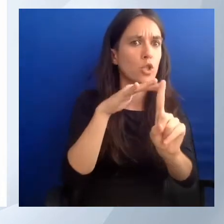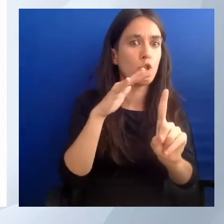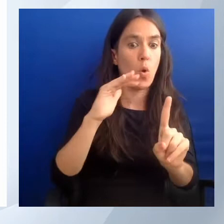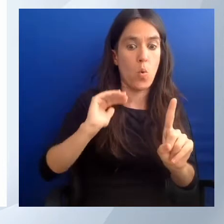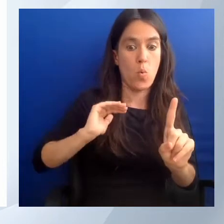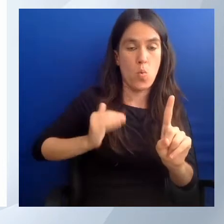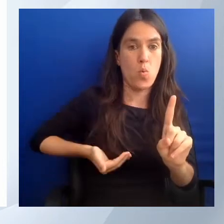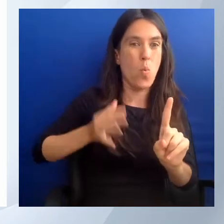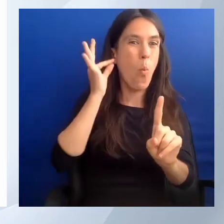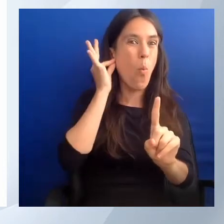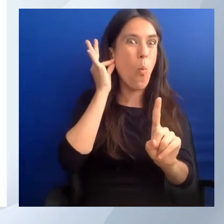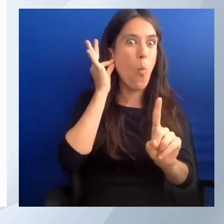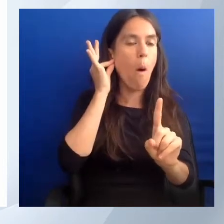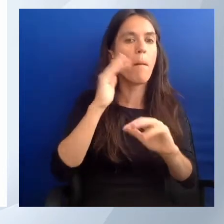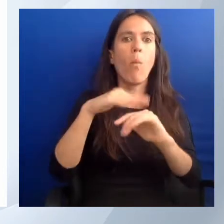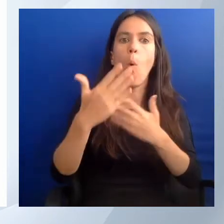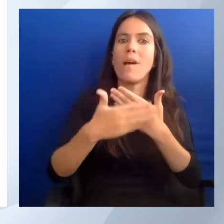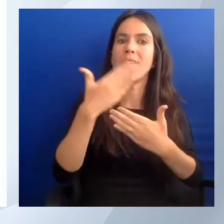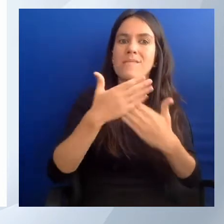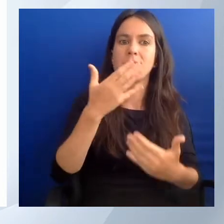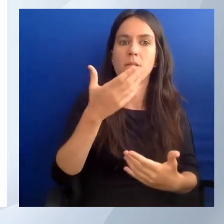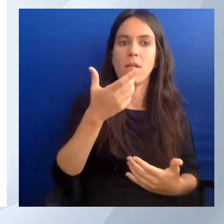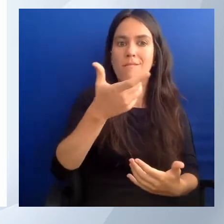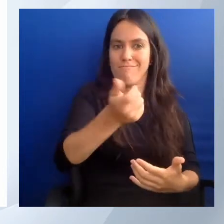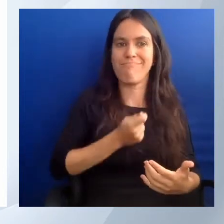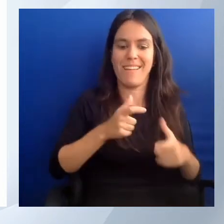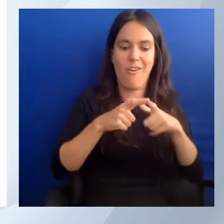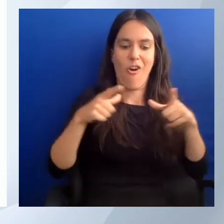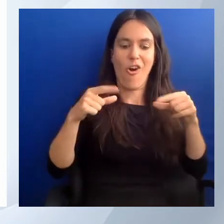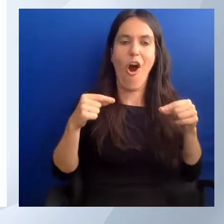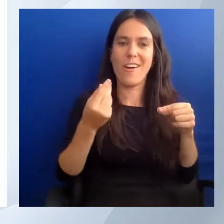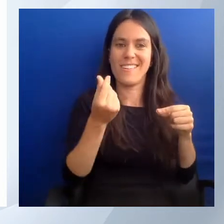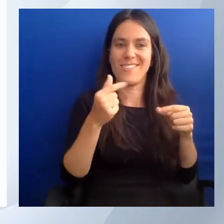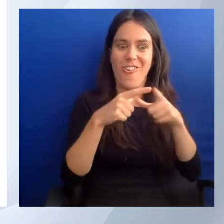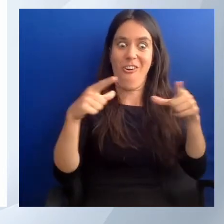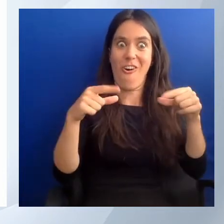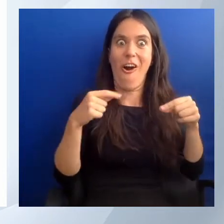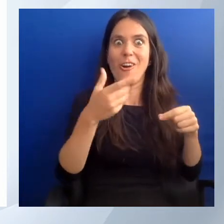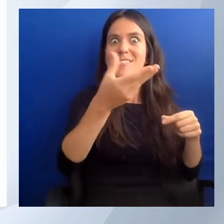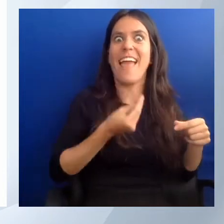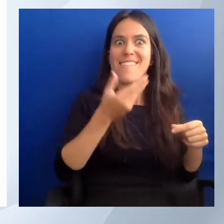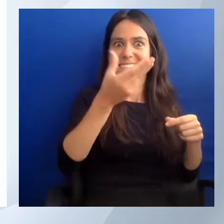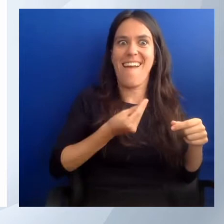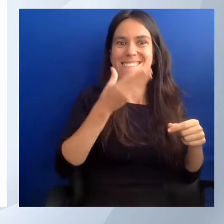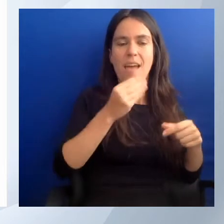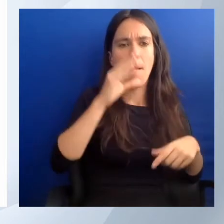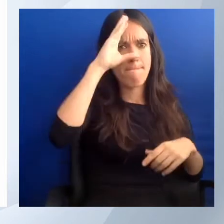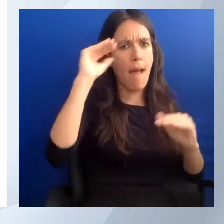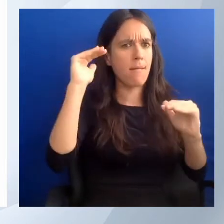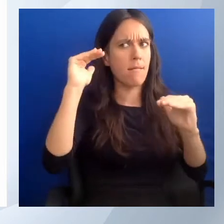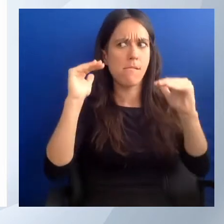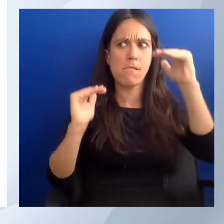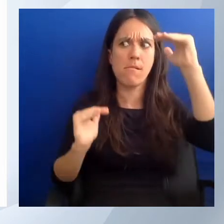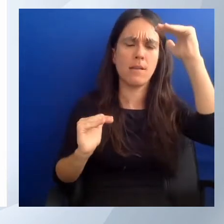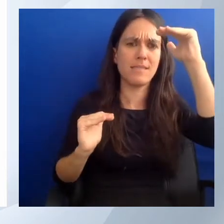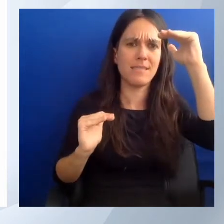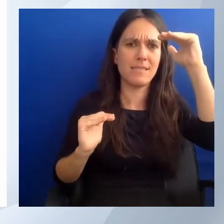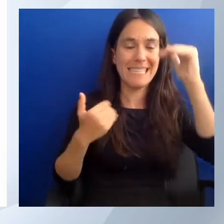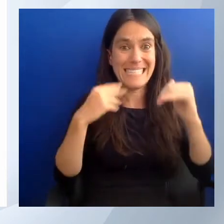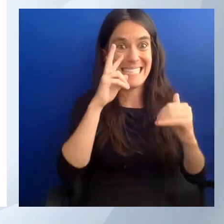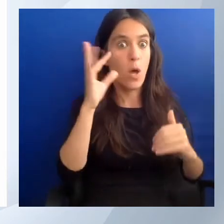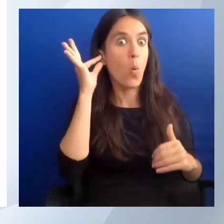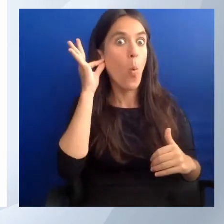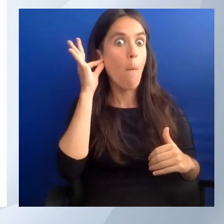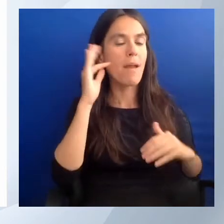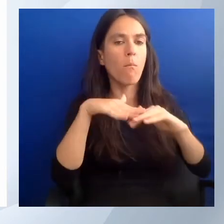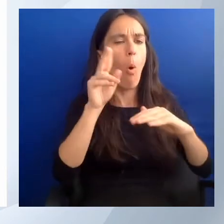higher chance of getting a credit card than men. It was very likely that the model would predict that a woman was going to pay